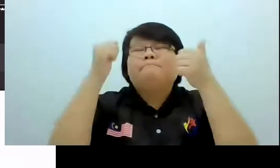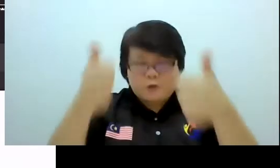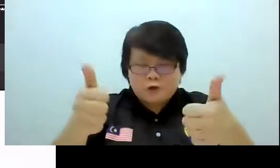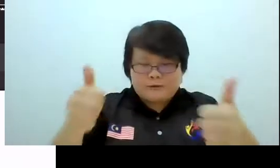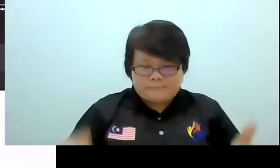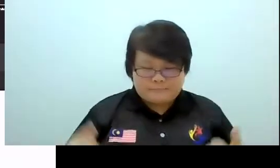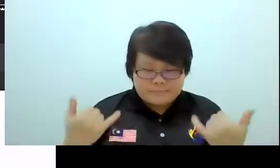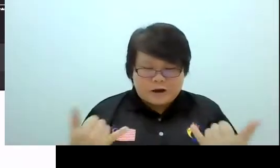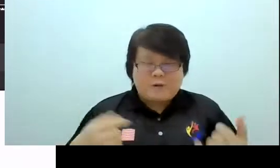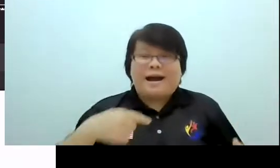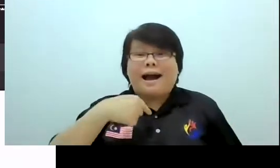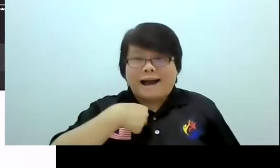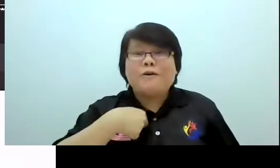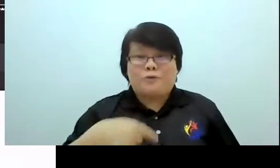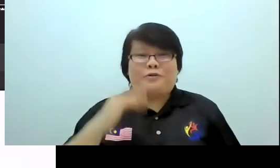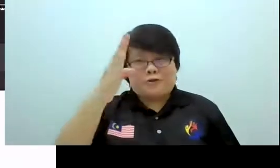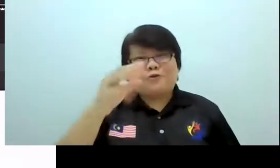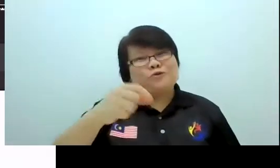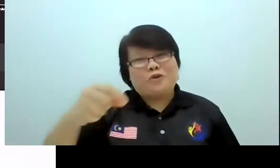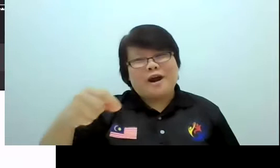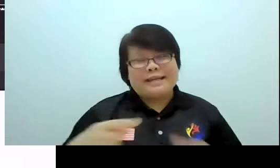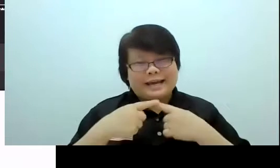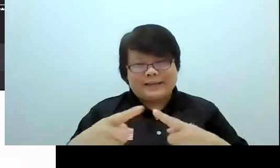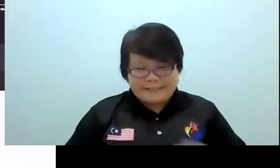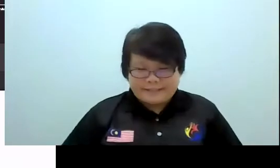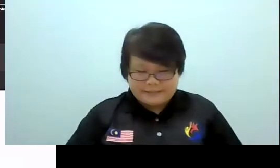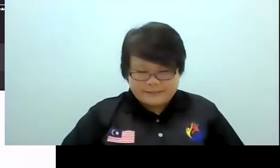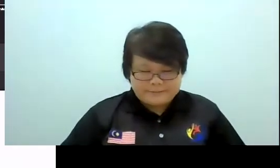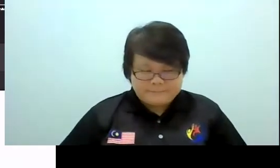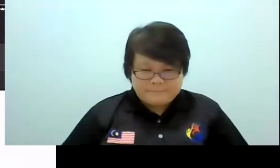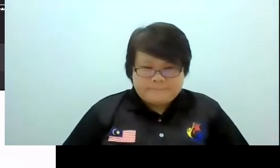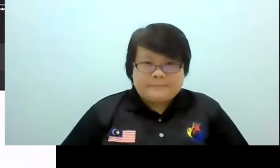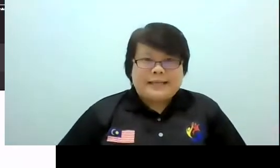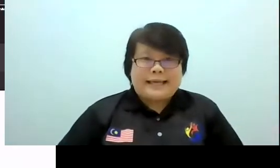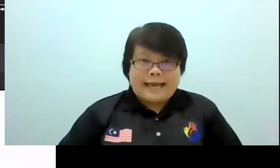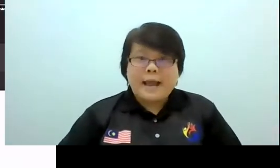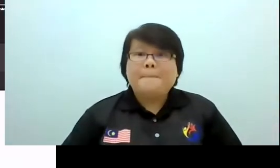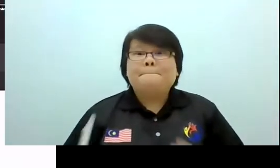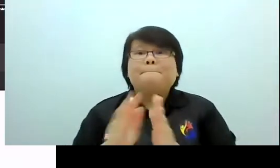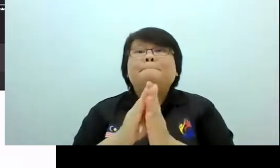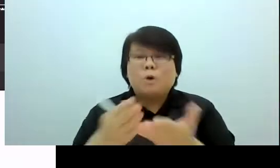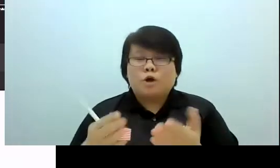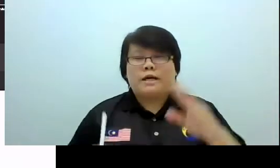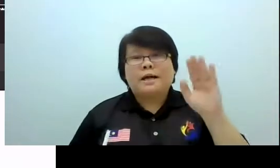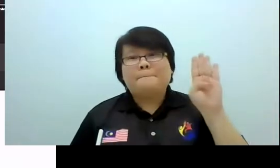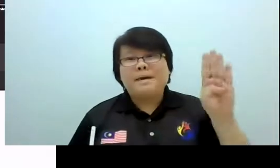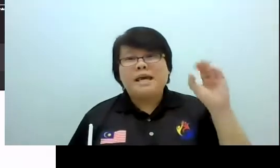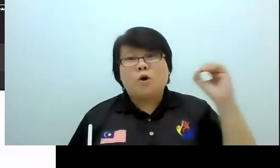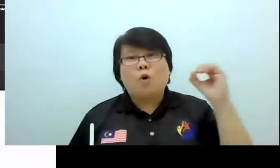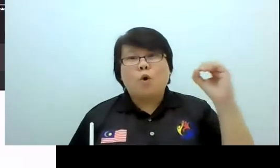correct, good. Now I will write the answer. Okay,